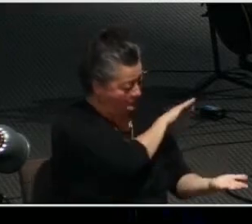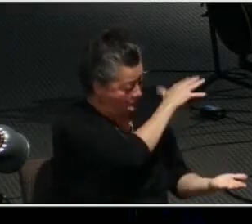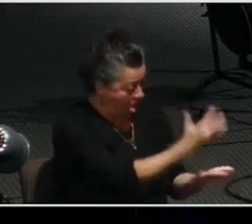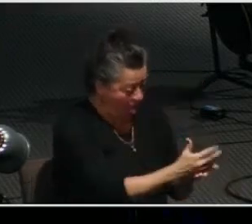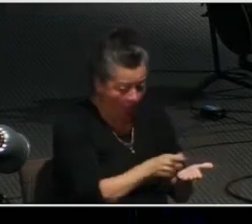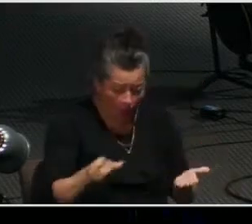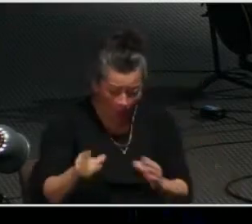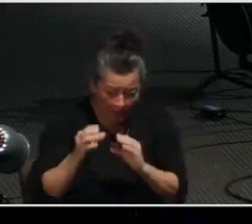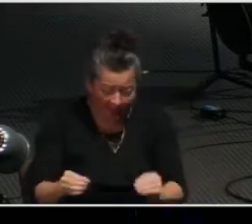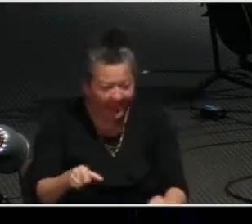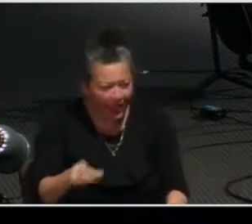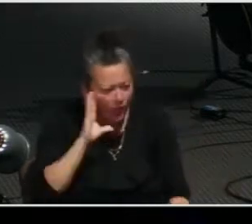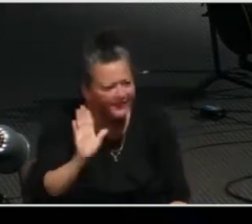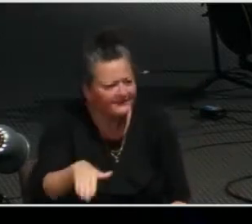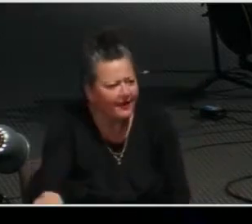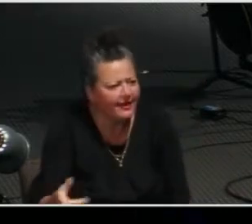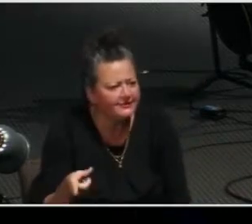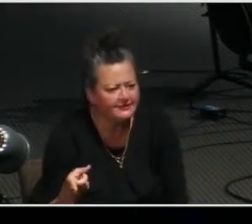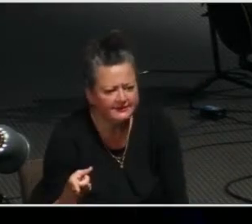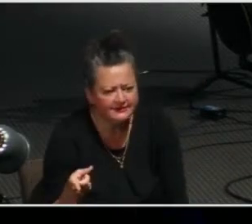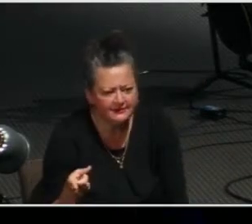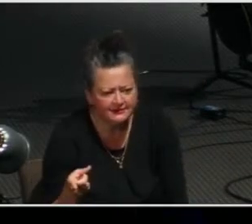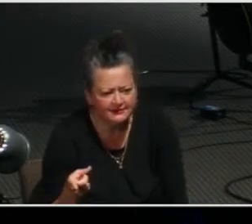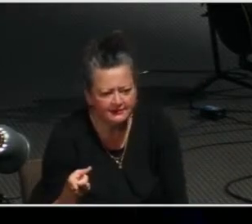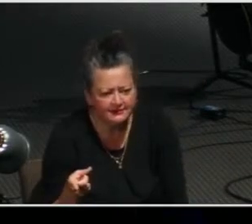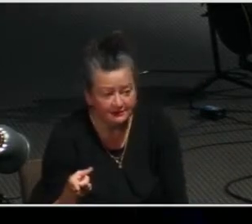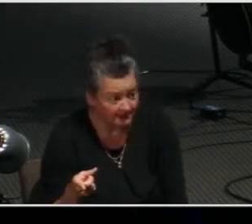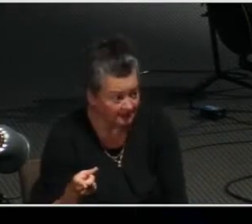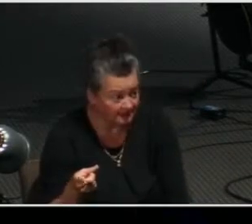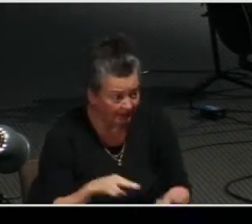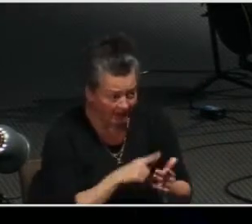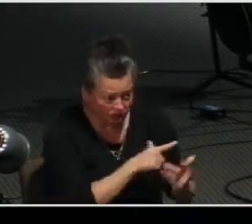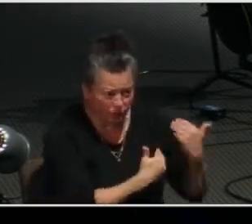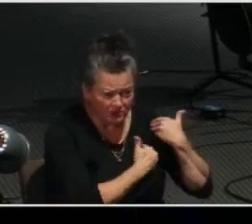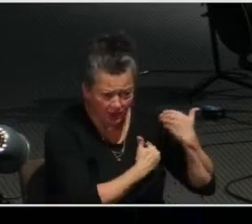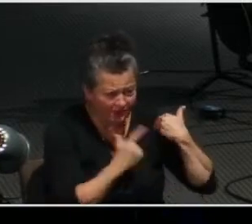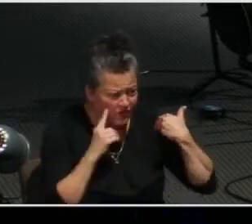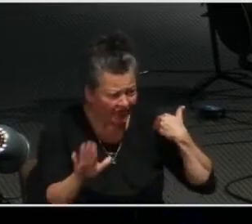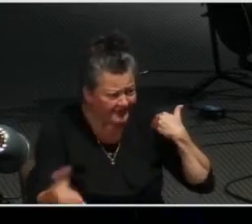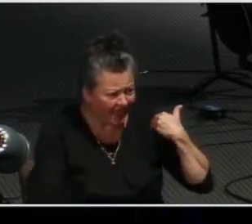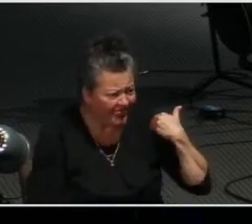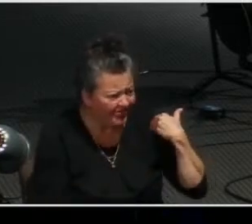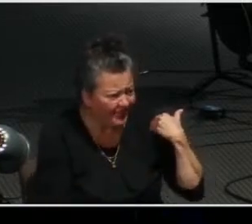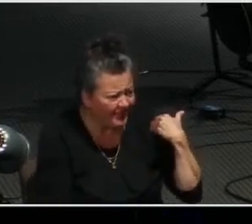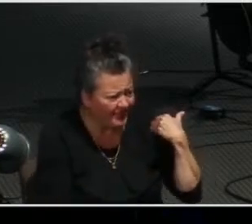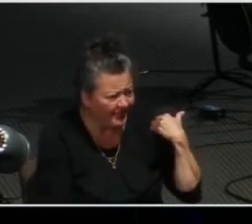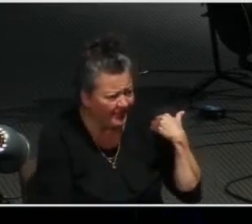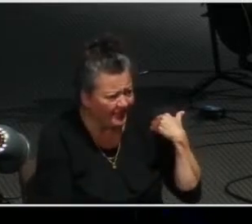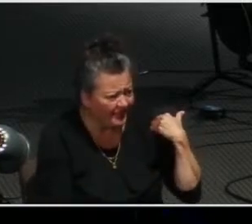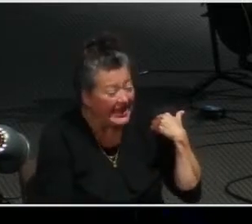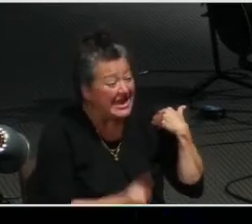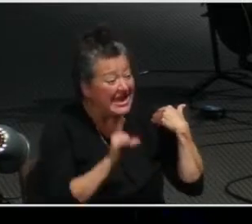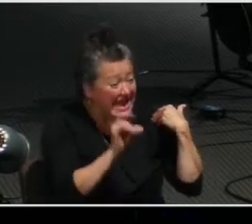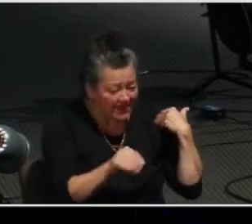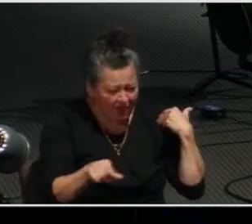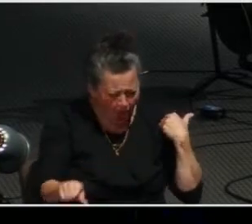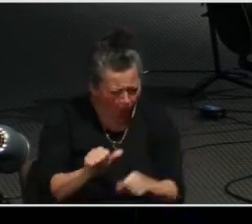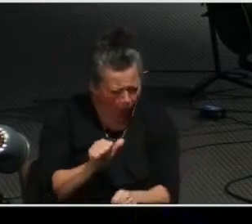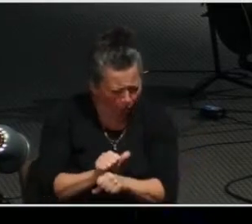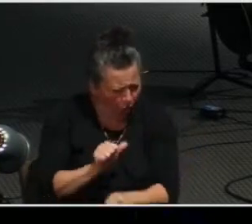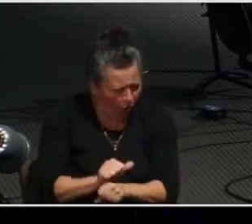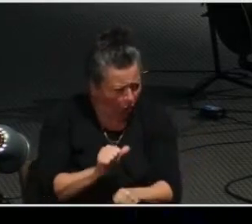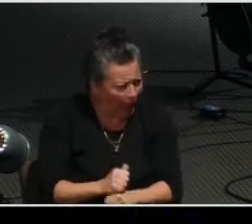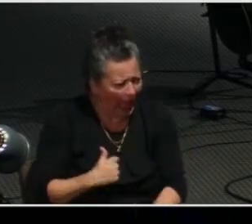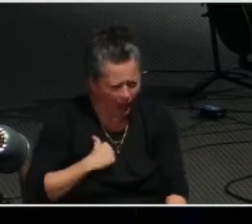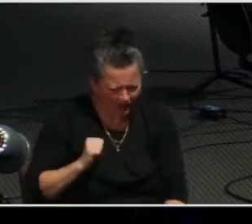A rich person who fails to pay fair wages may cause their laborers to starve, or